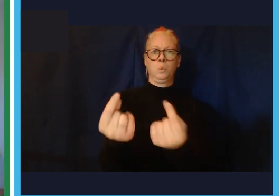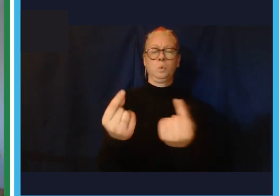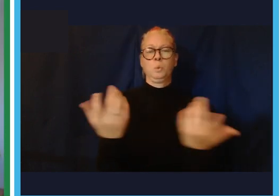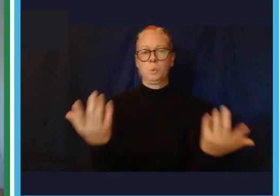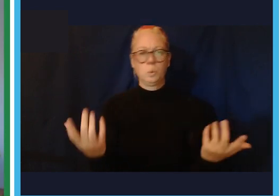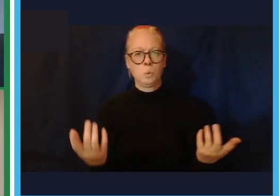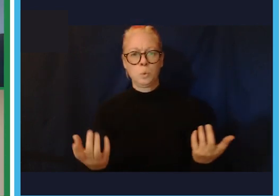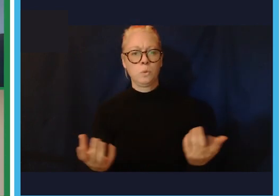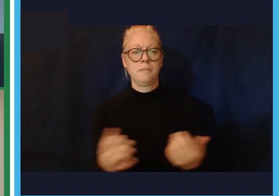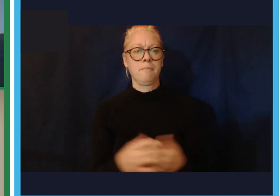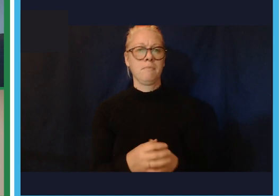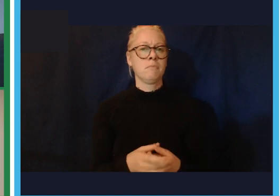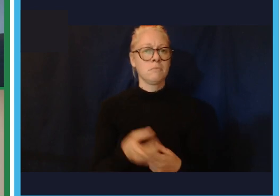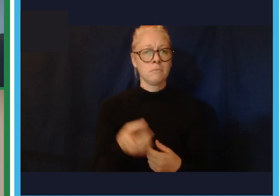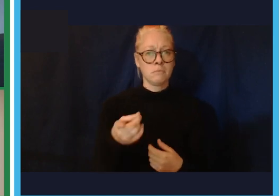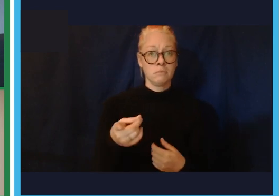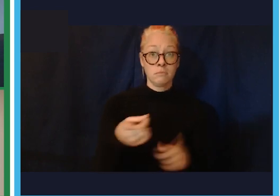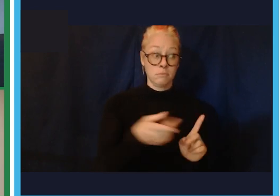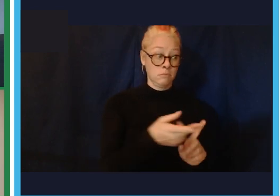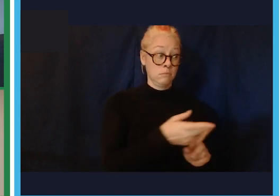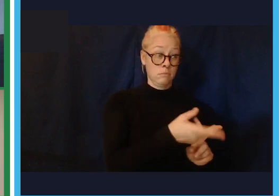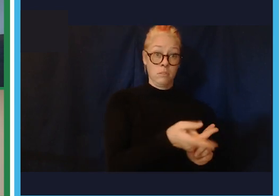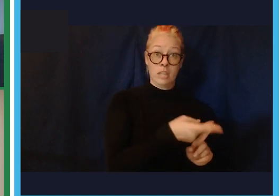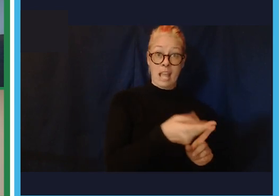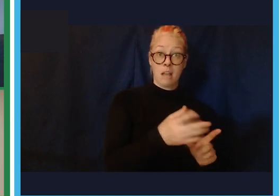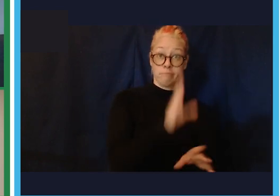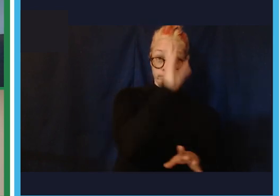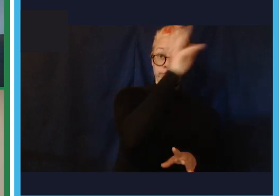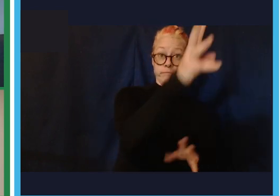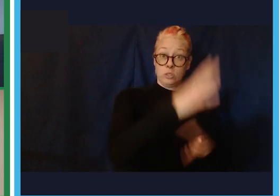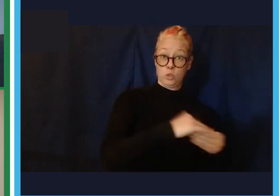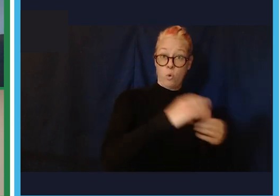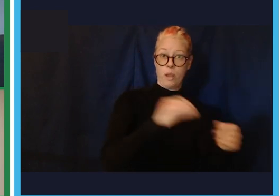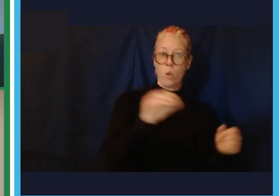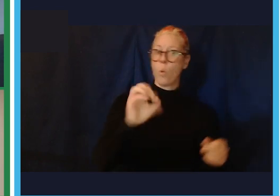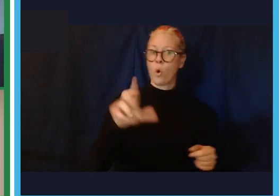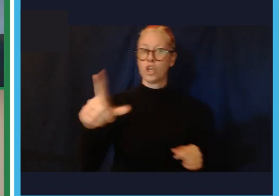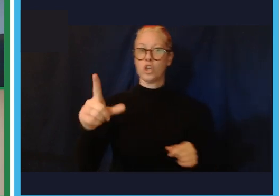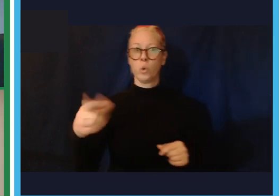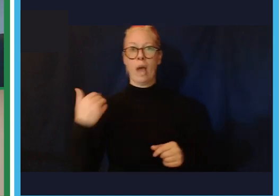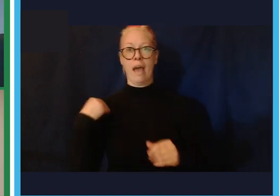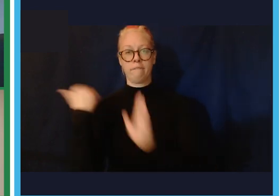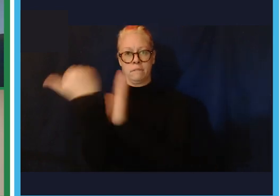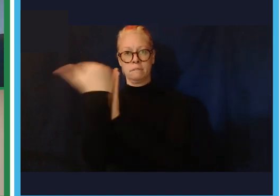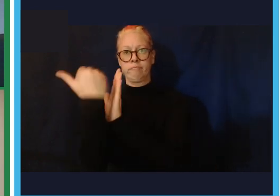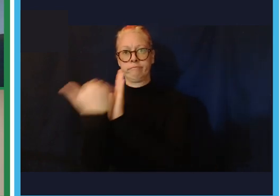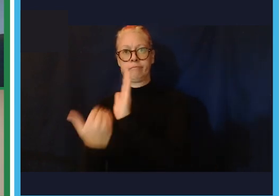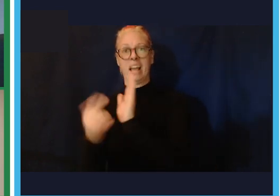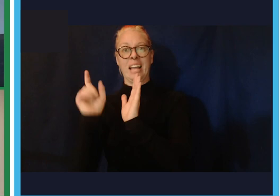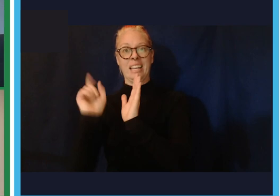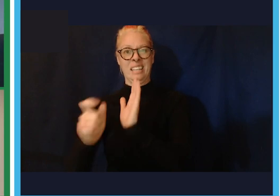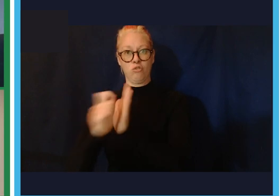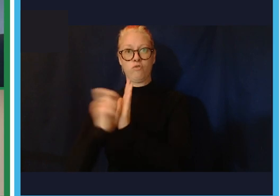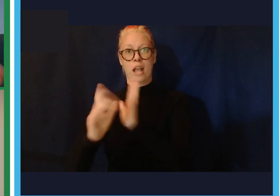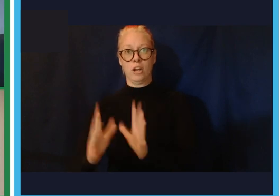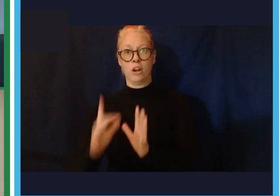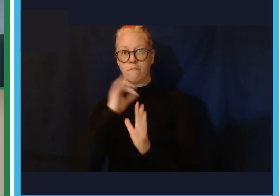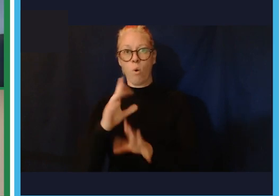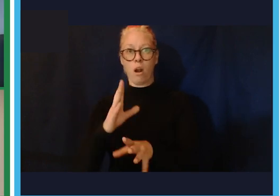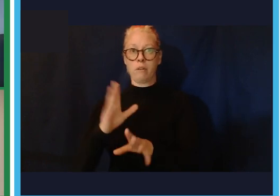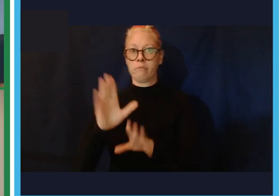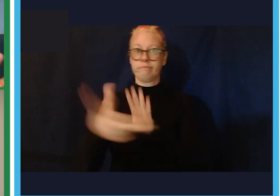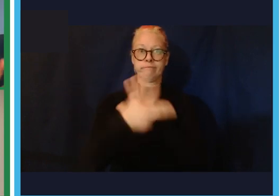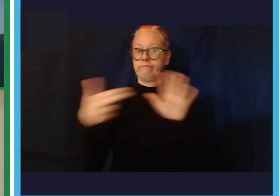that all come together? How do you match the people? It's very important for me to match the